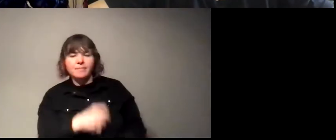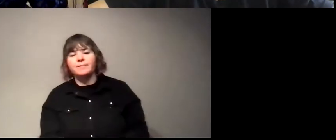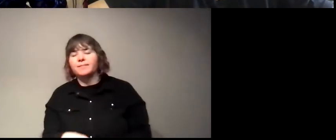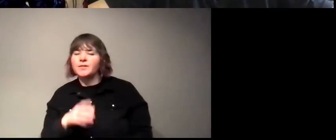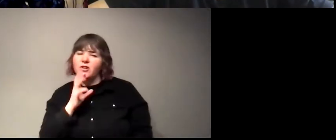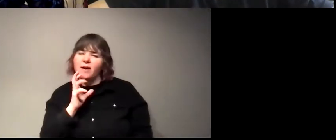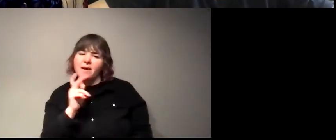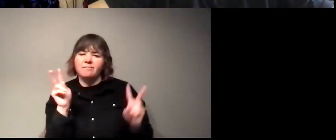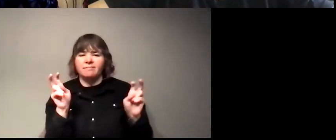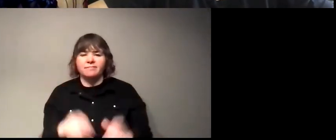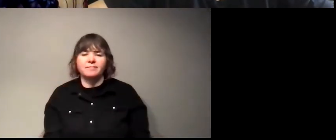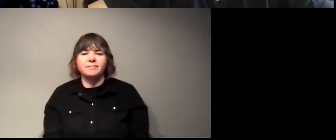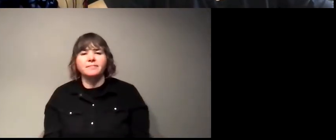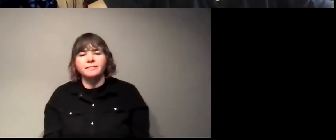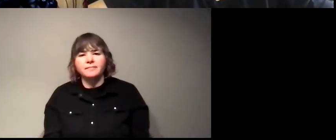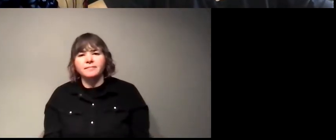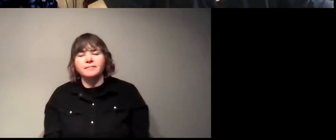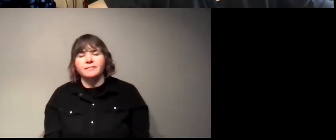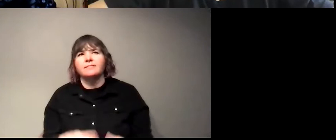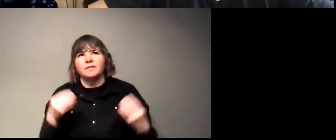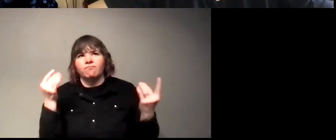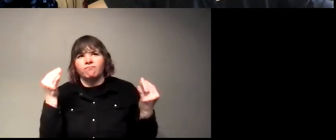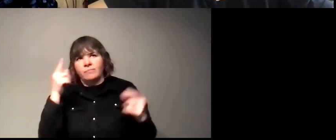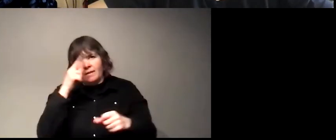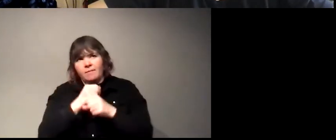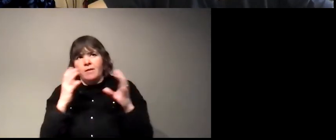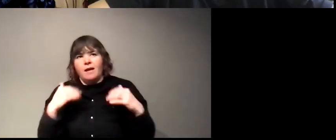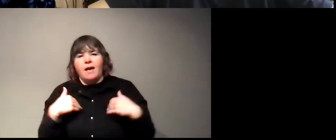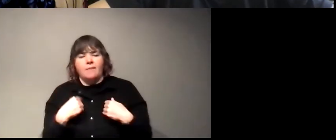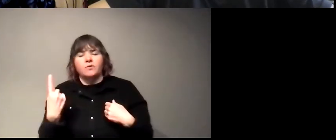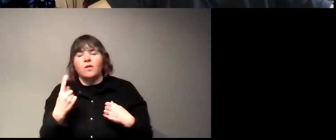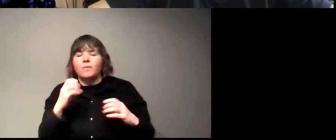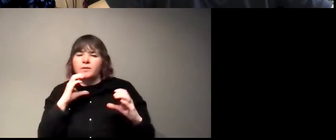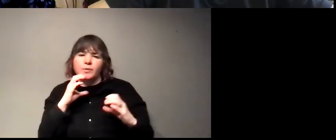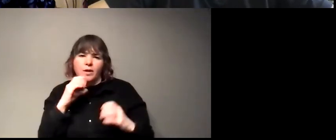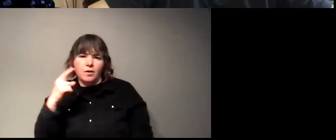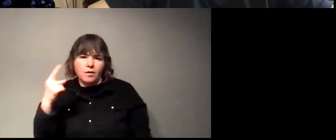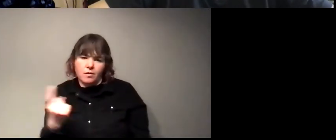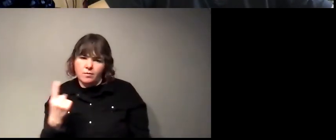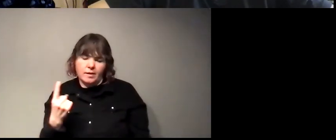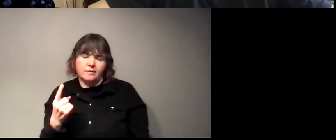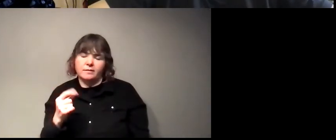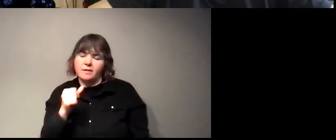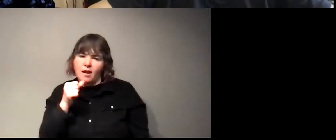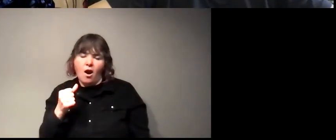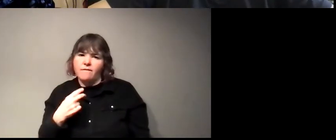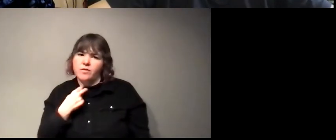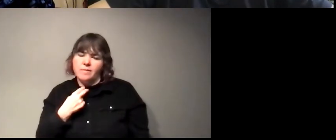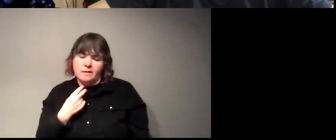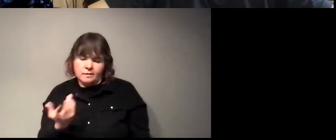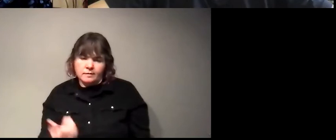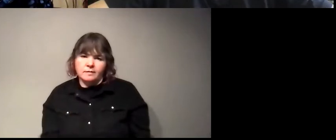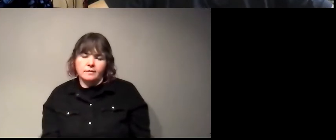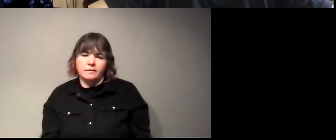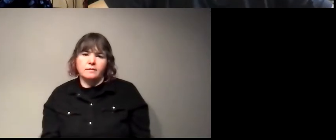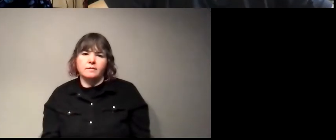regard. But if you think about it, our animals are always communicating with us non-verbally. So if I'm